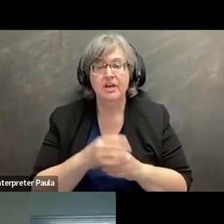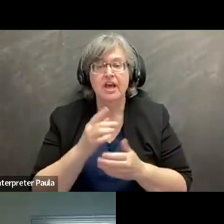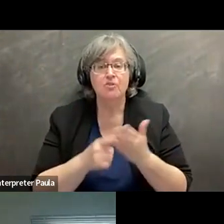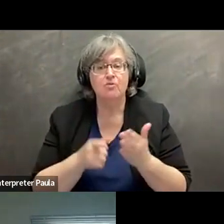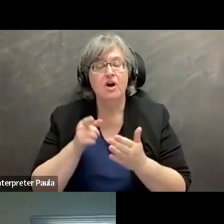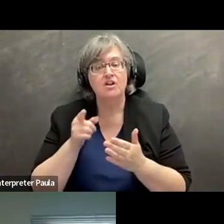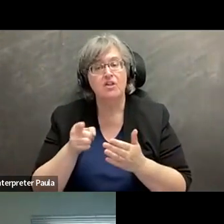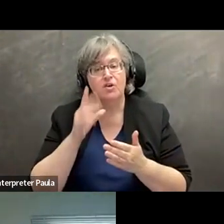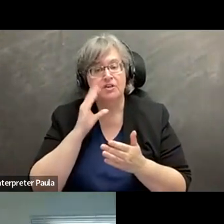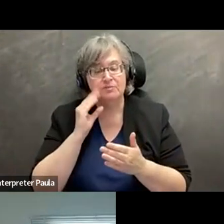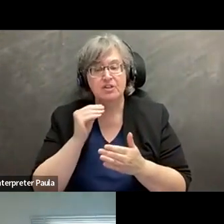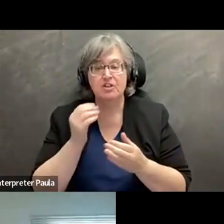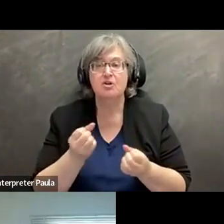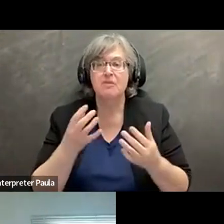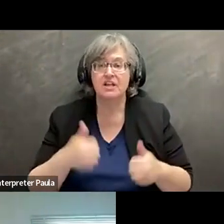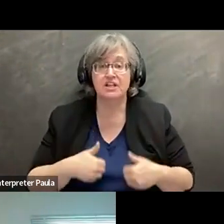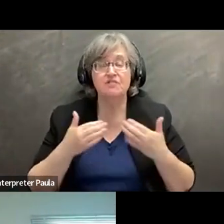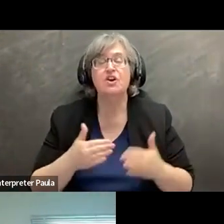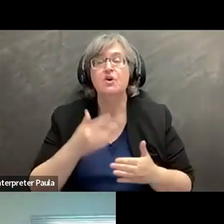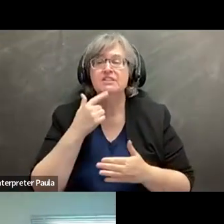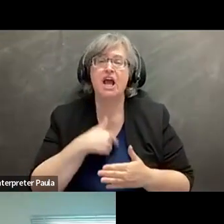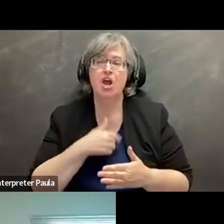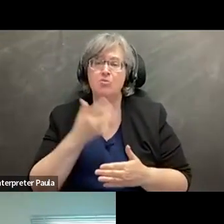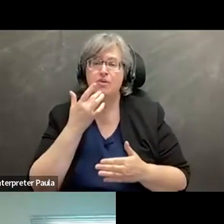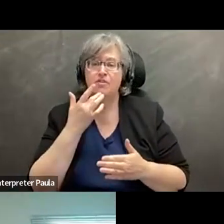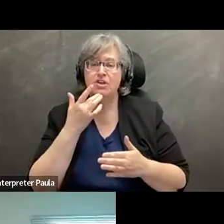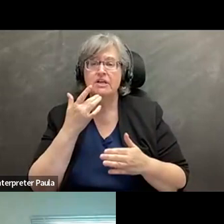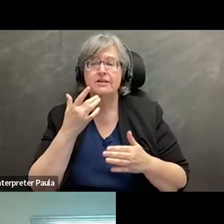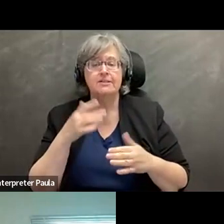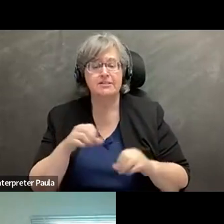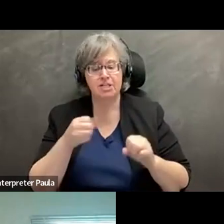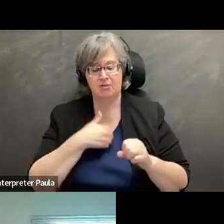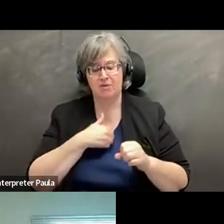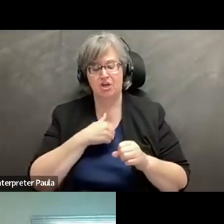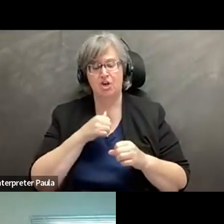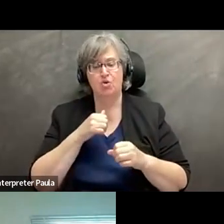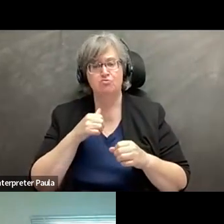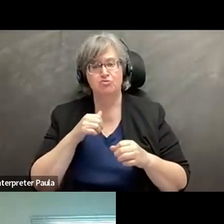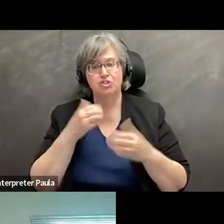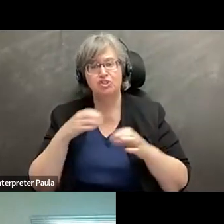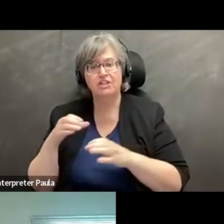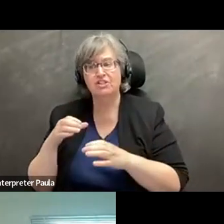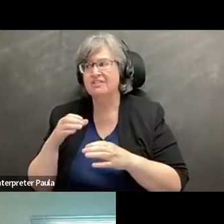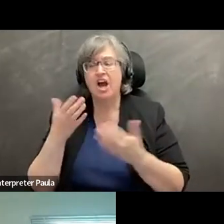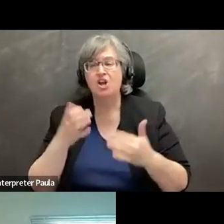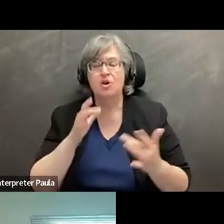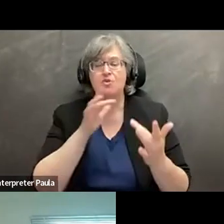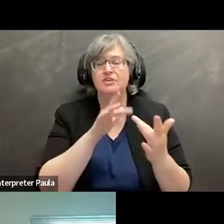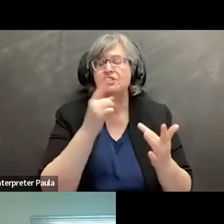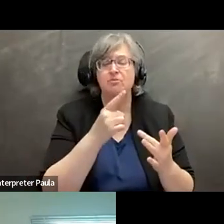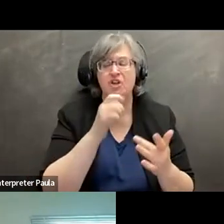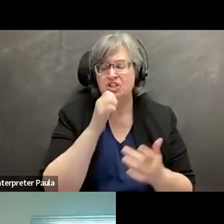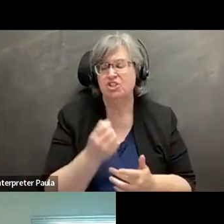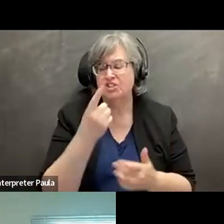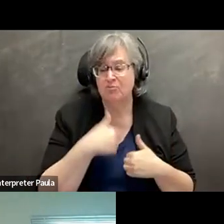so many survivors would say, I'd rather take my chance on my own than to reach out to someone that may make it more difficult or won't understand